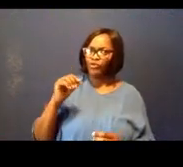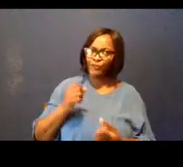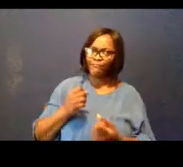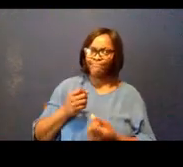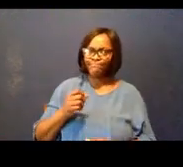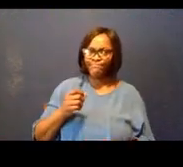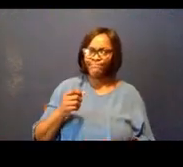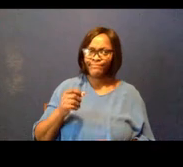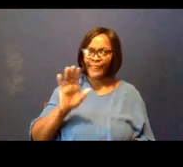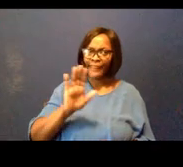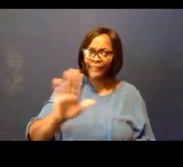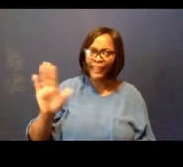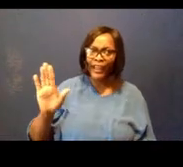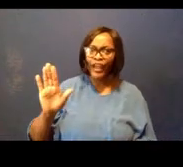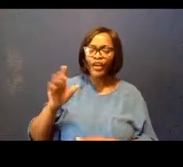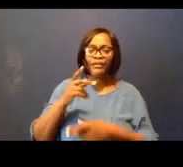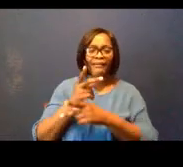interact